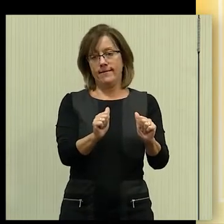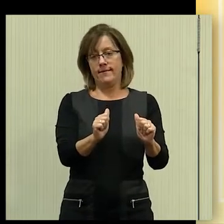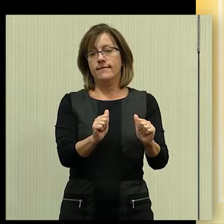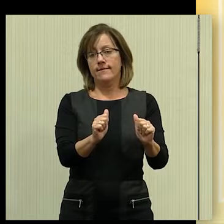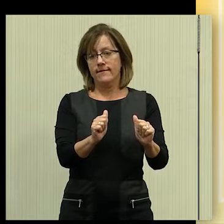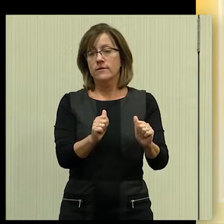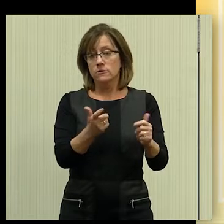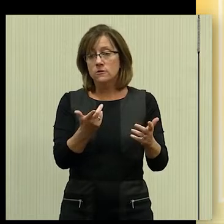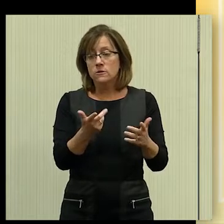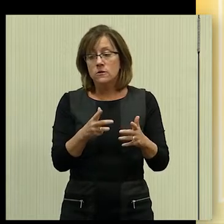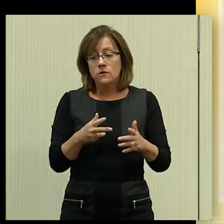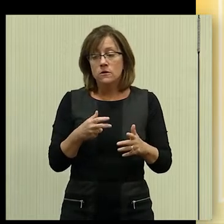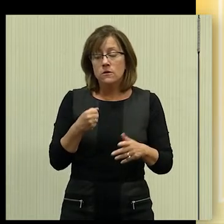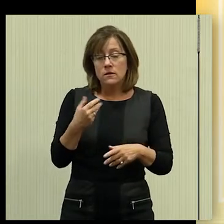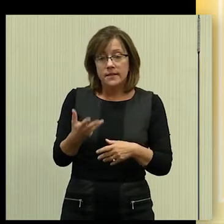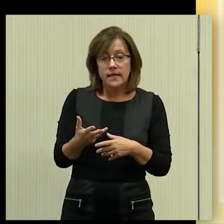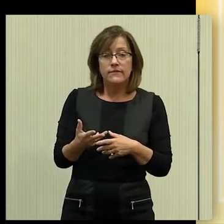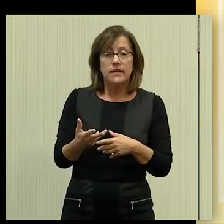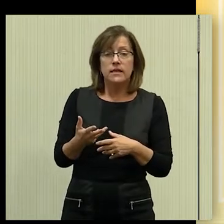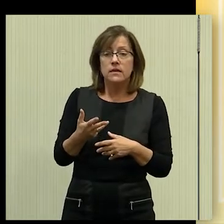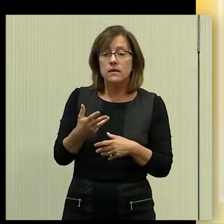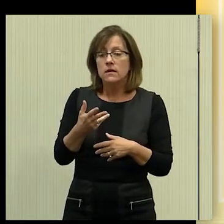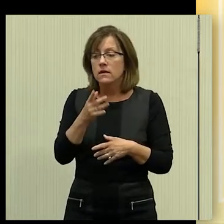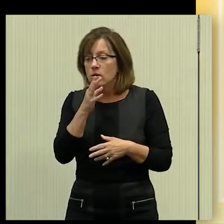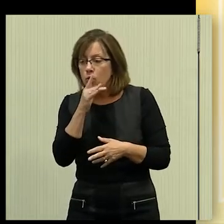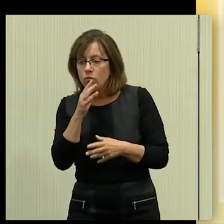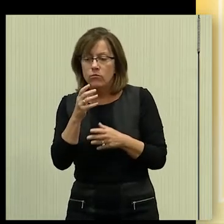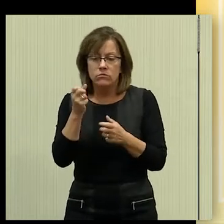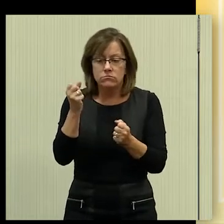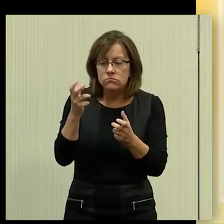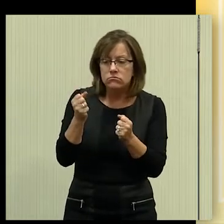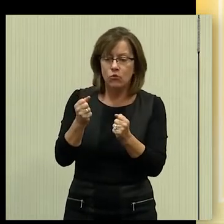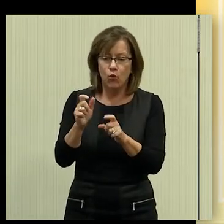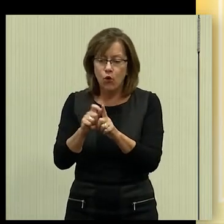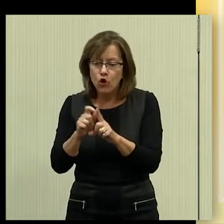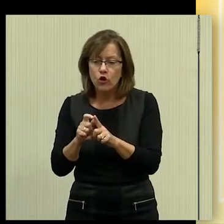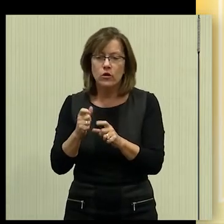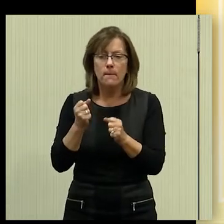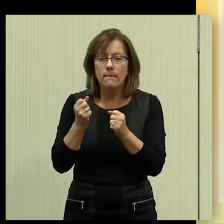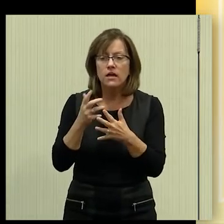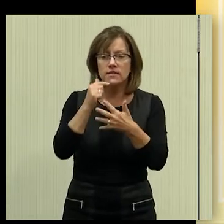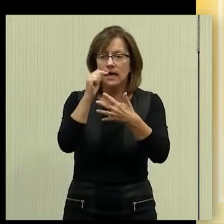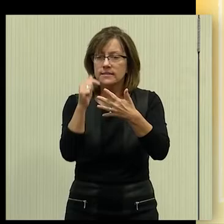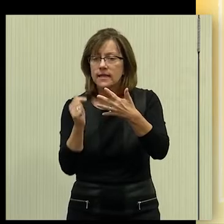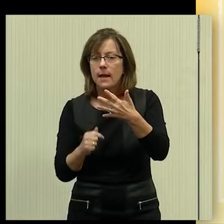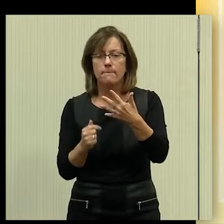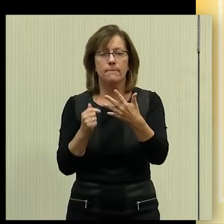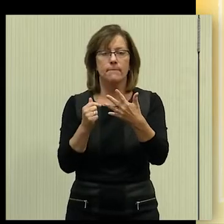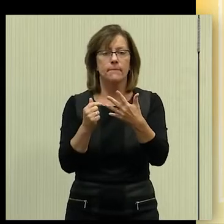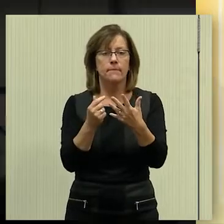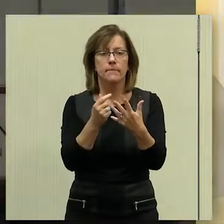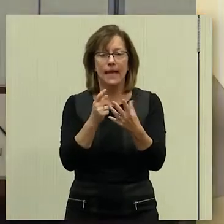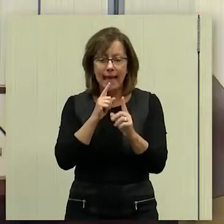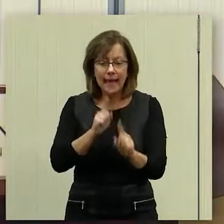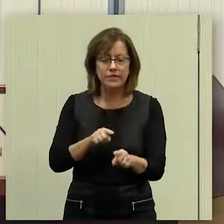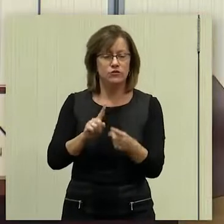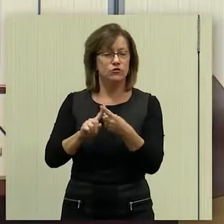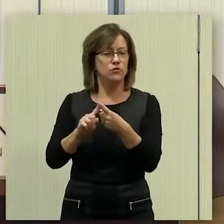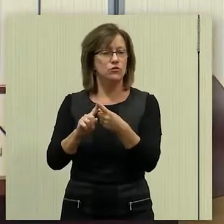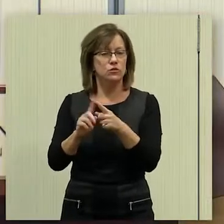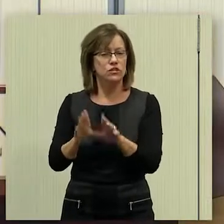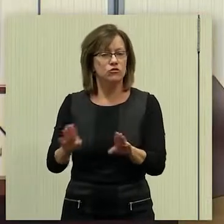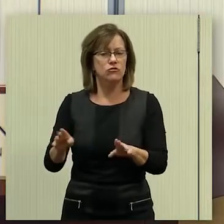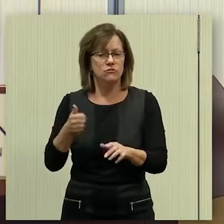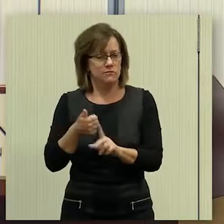solution. So it's giving voice, giving words, giving a multi-step solution to children who are